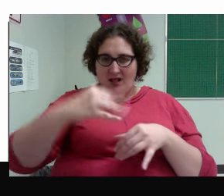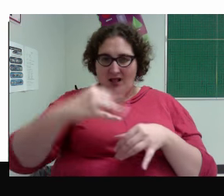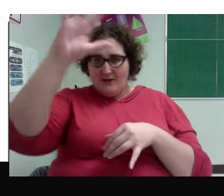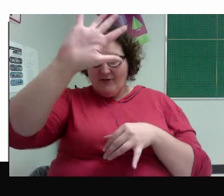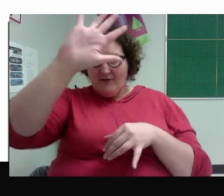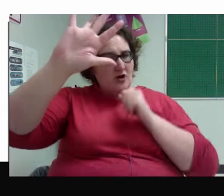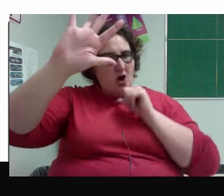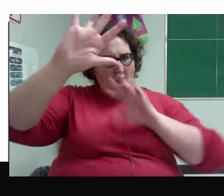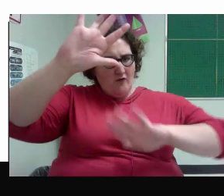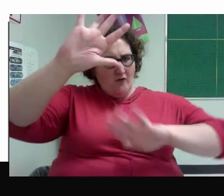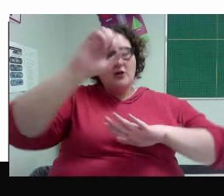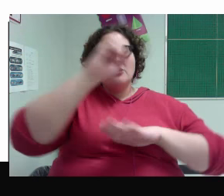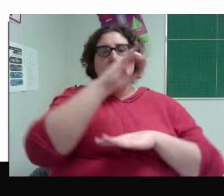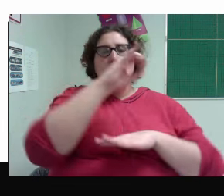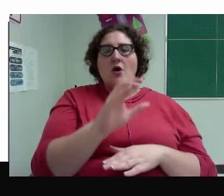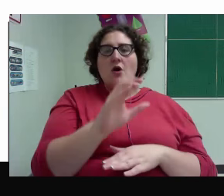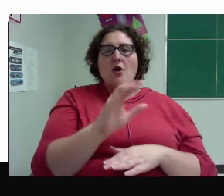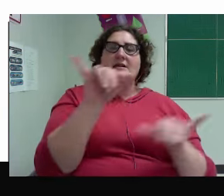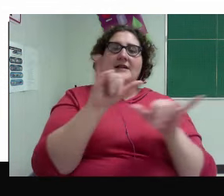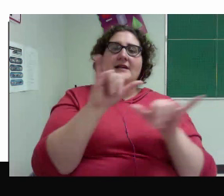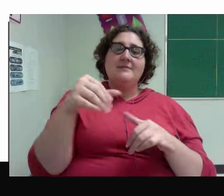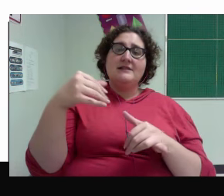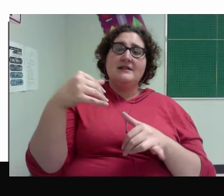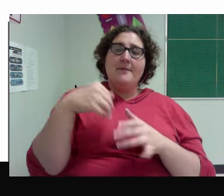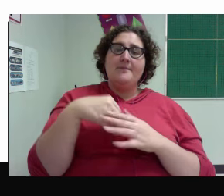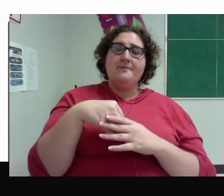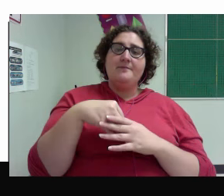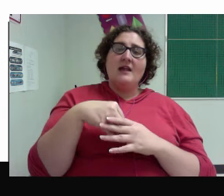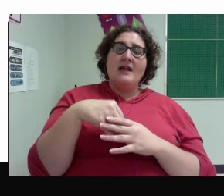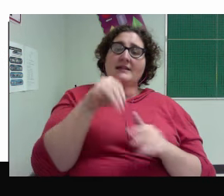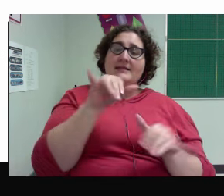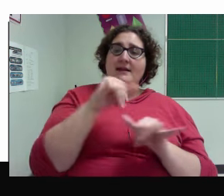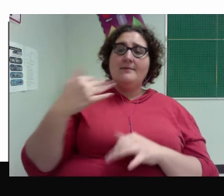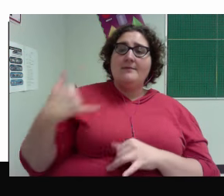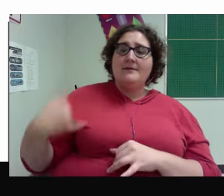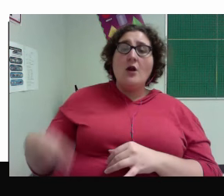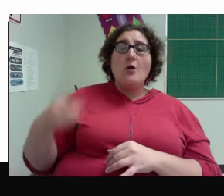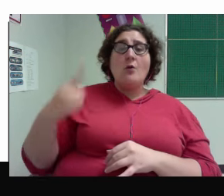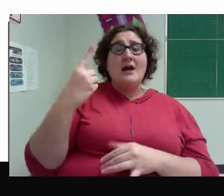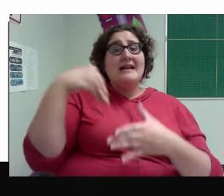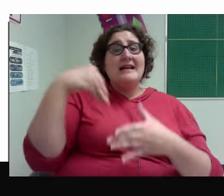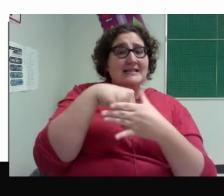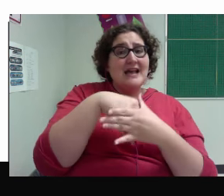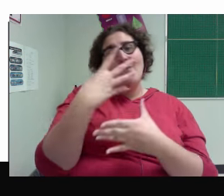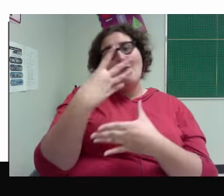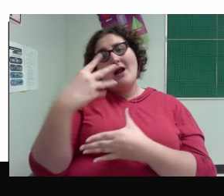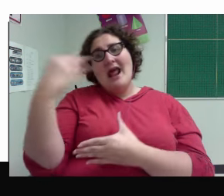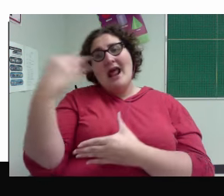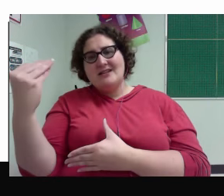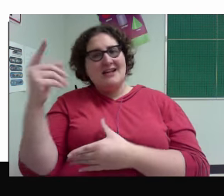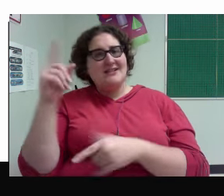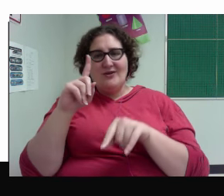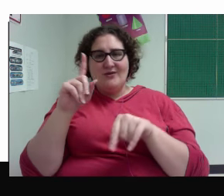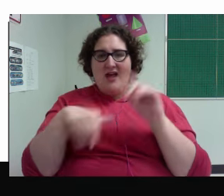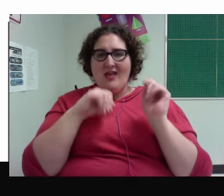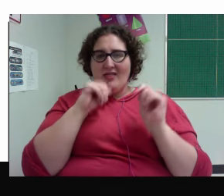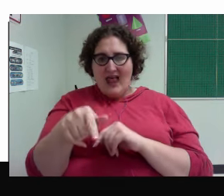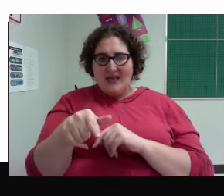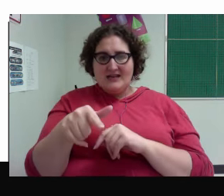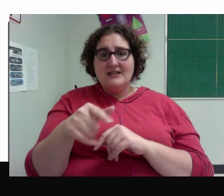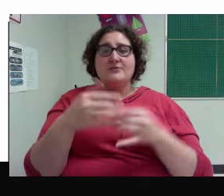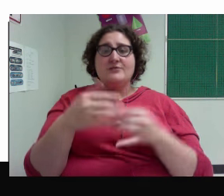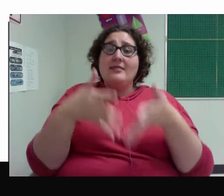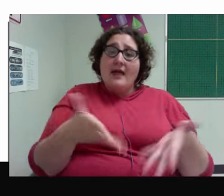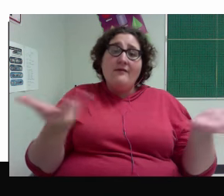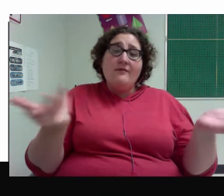looking on, it says same side interior angles. Well, one's on the inside and one's on the outside, so that gets the same side interior angles out,